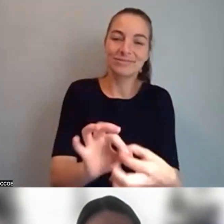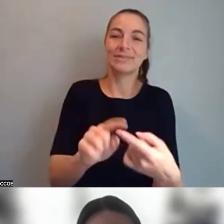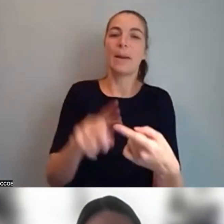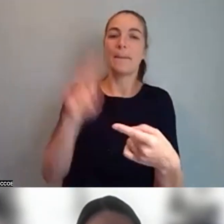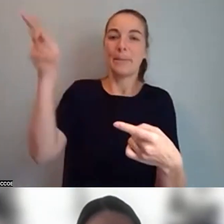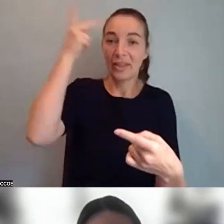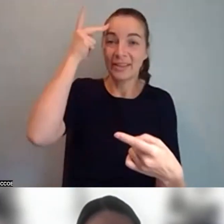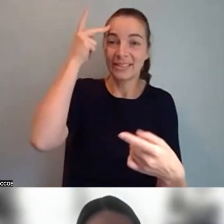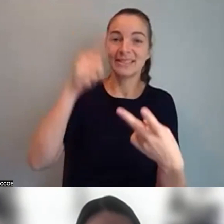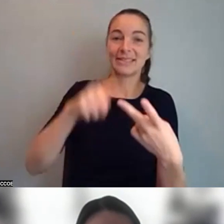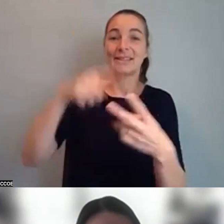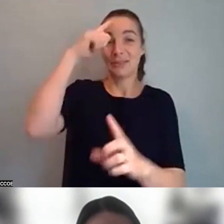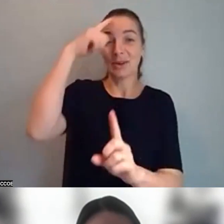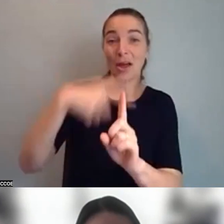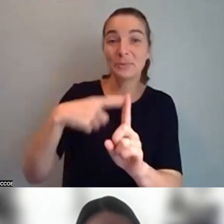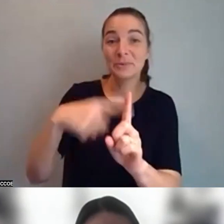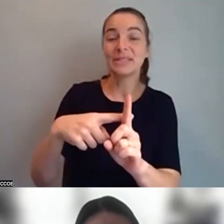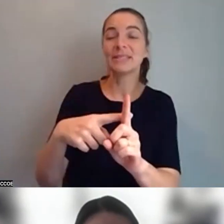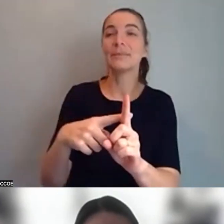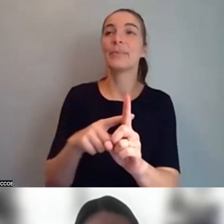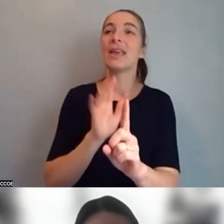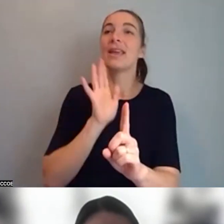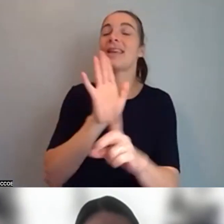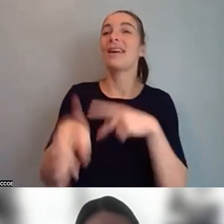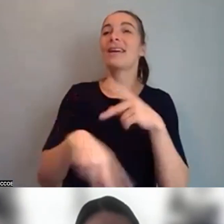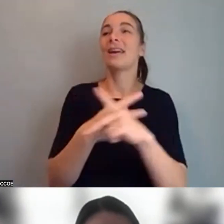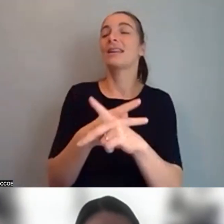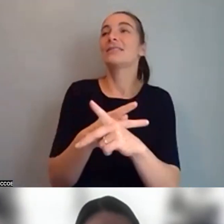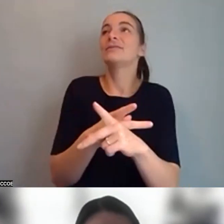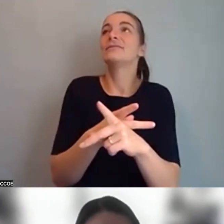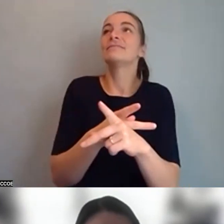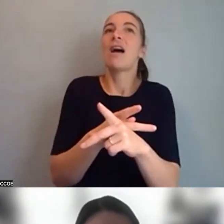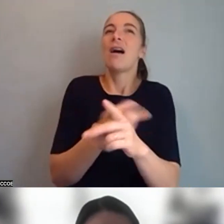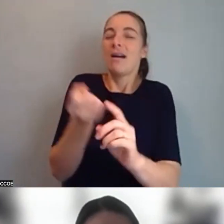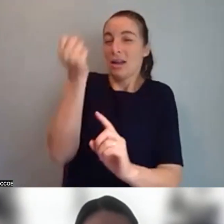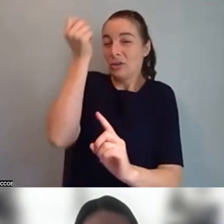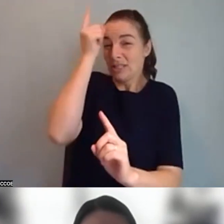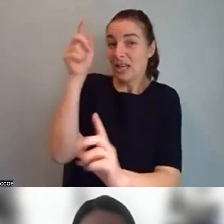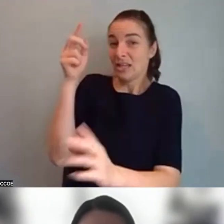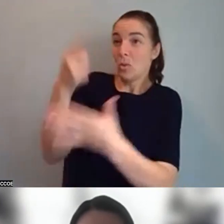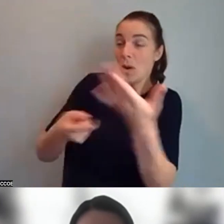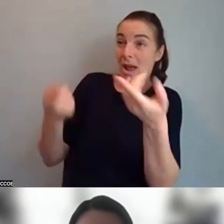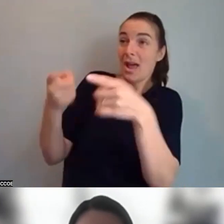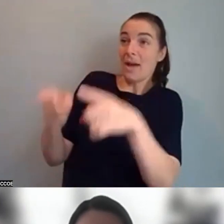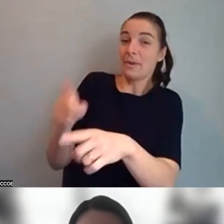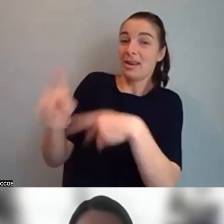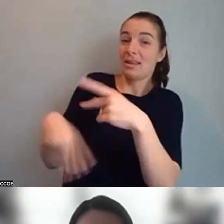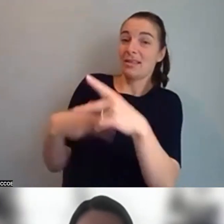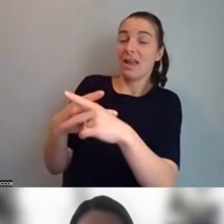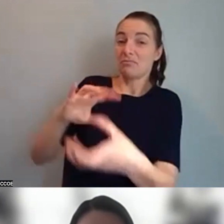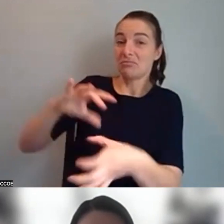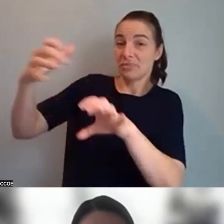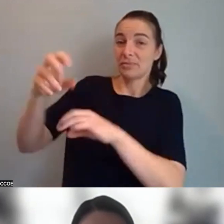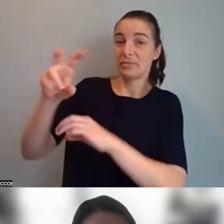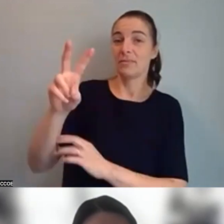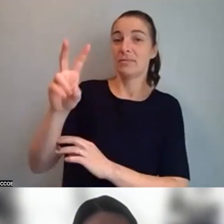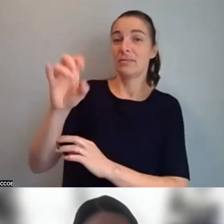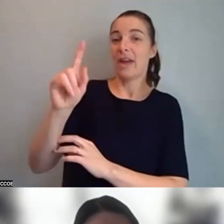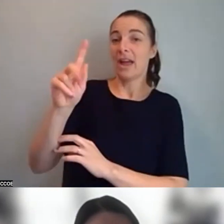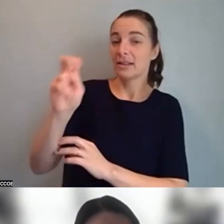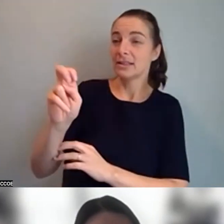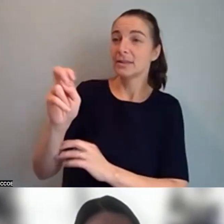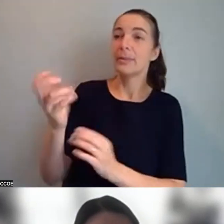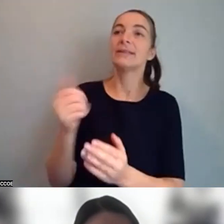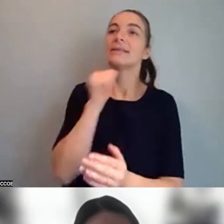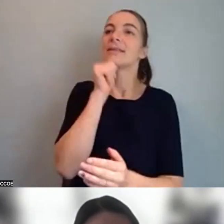and an understanding of violence. But it's not going to, like, keep you from functioning and